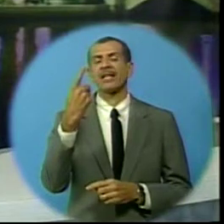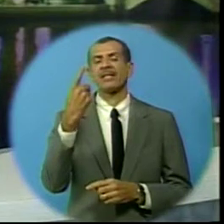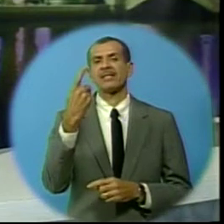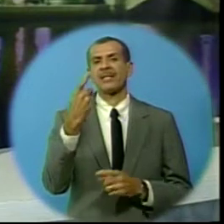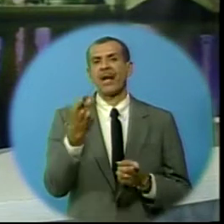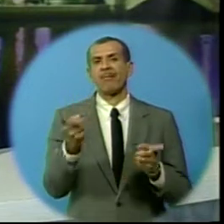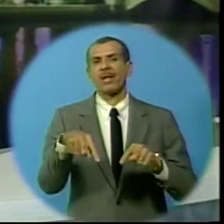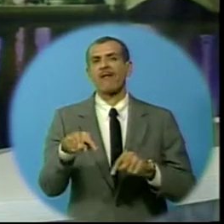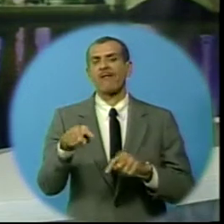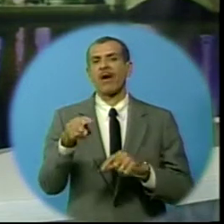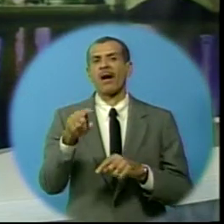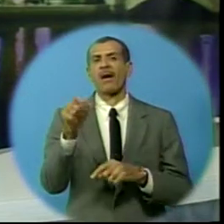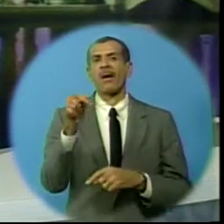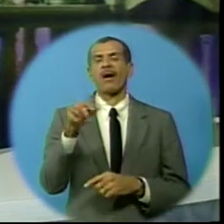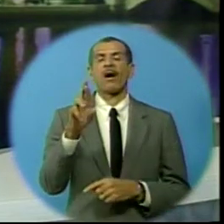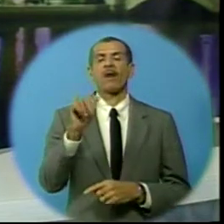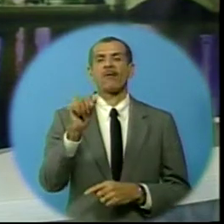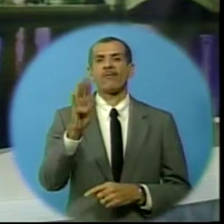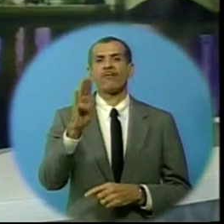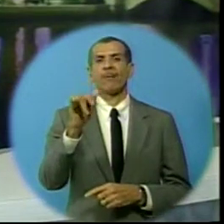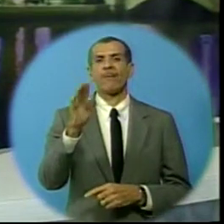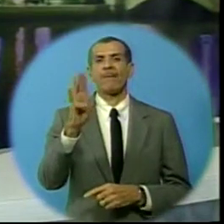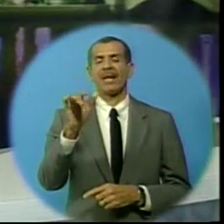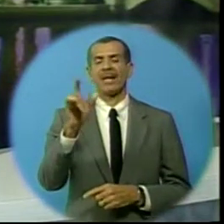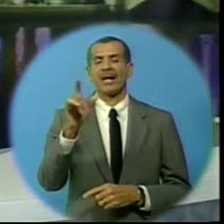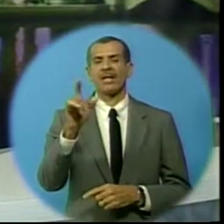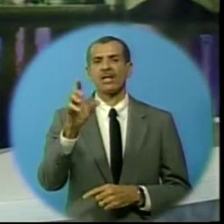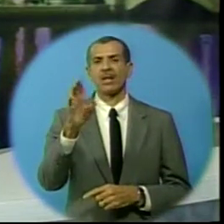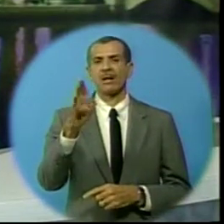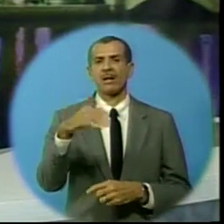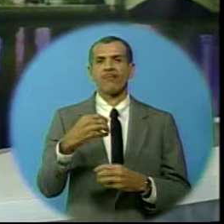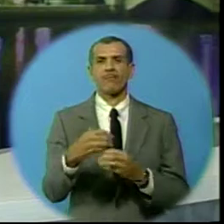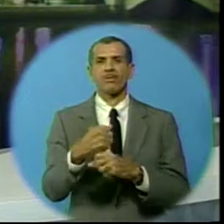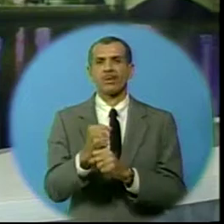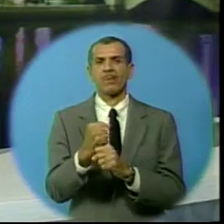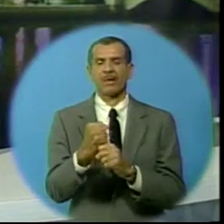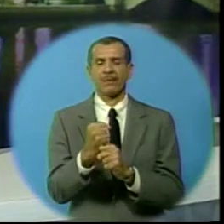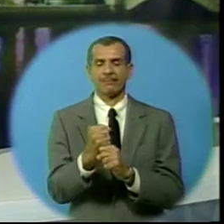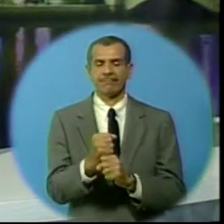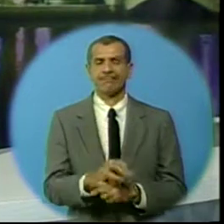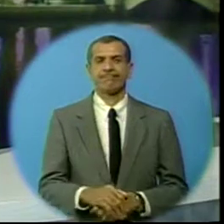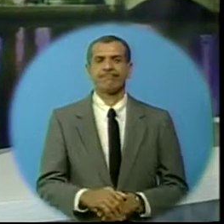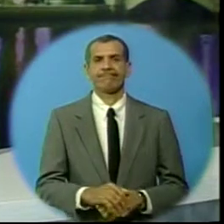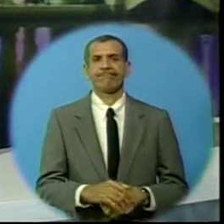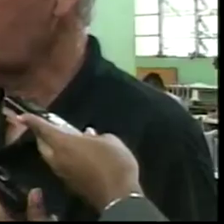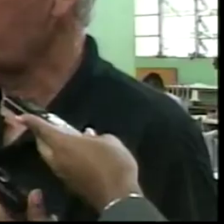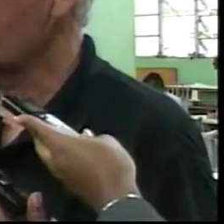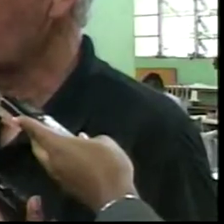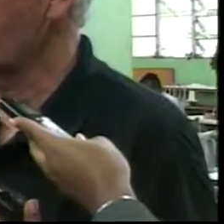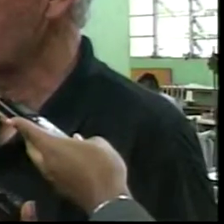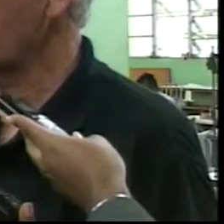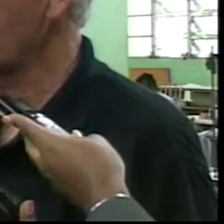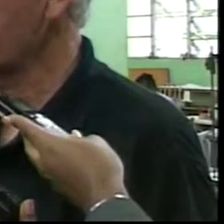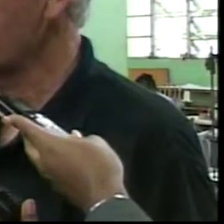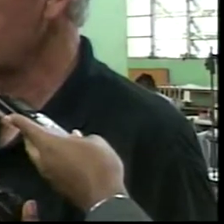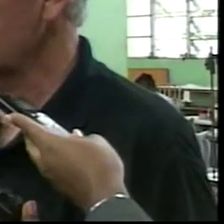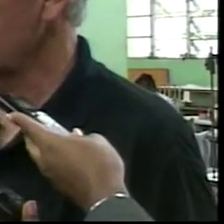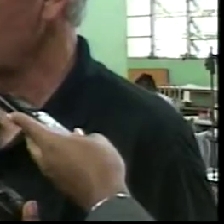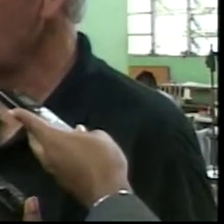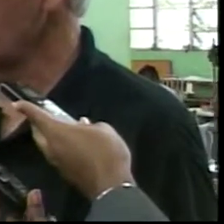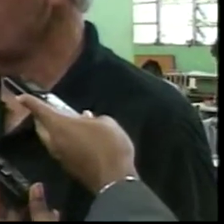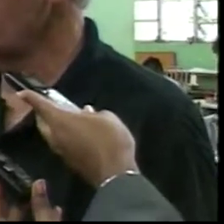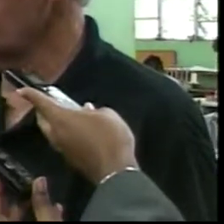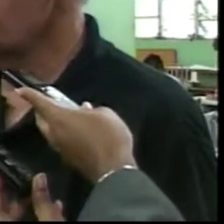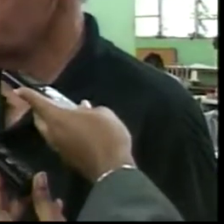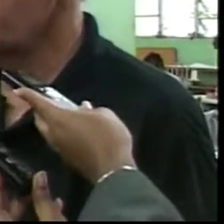Garments. Director Ian Pickup says the process should start in a couple of months. By that time we'll have all our new fabrics in